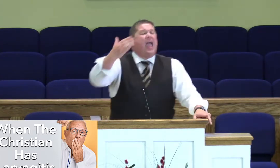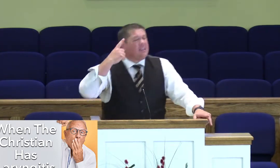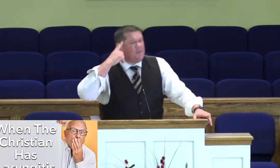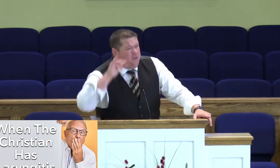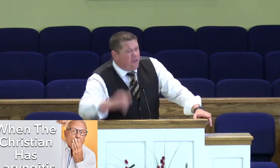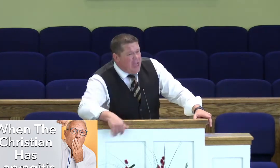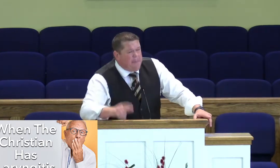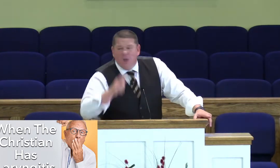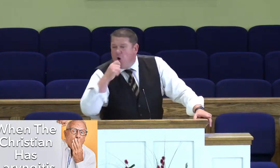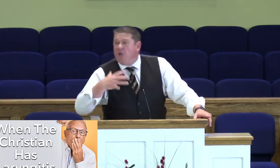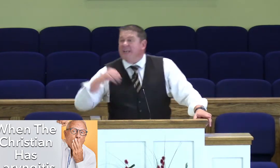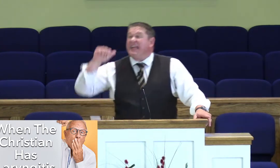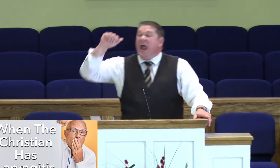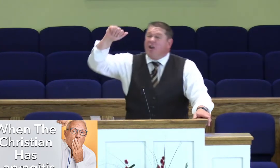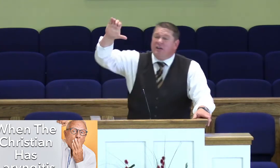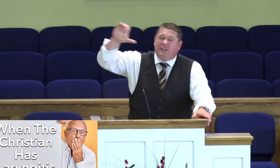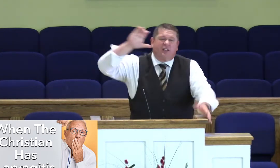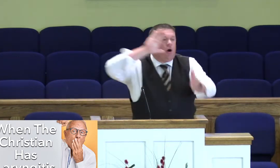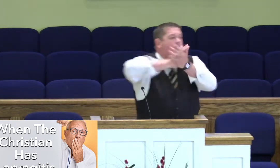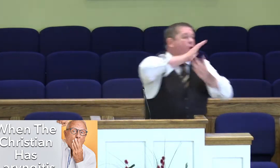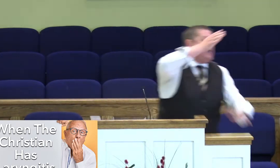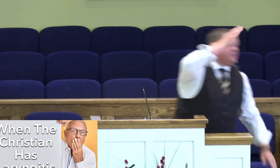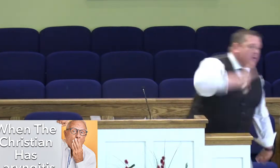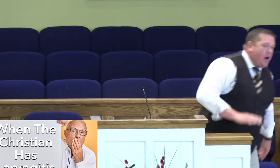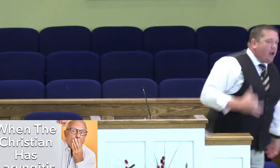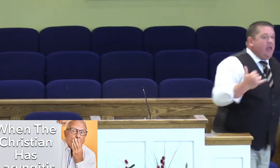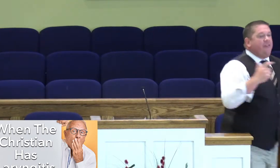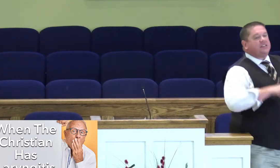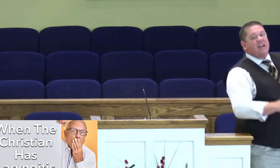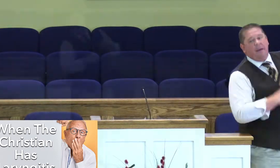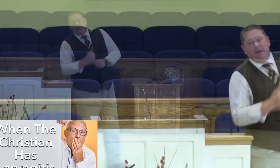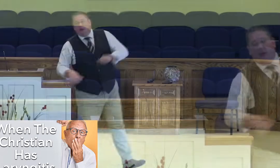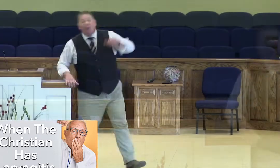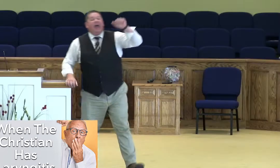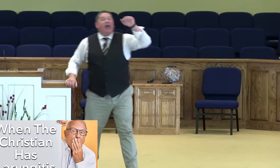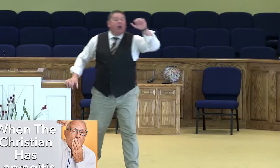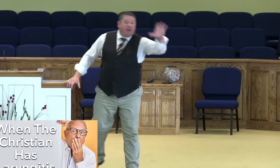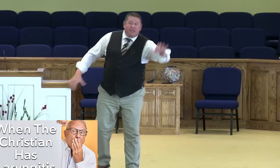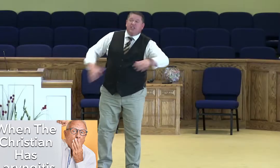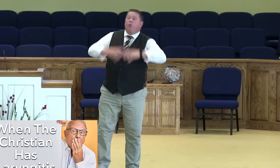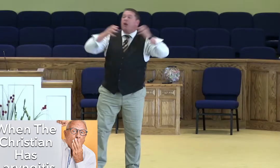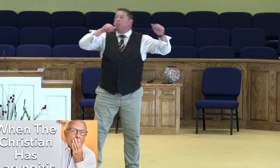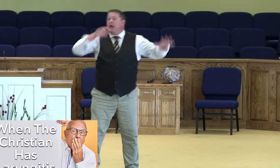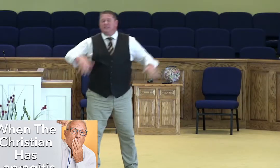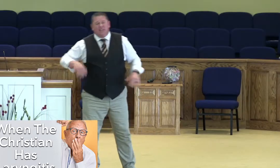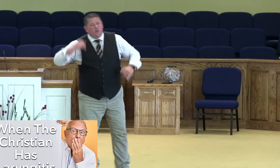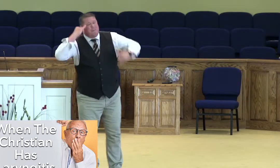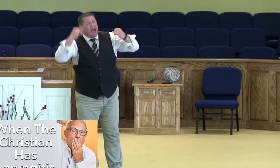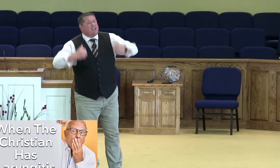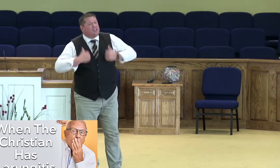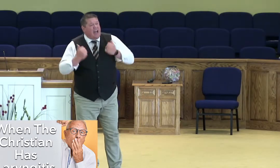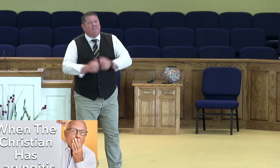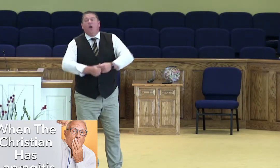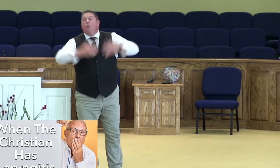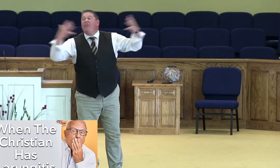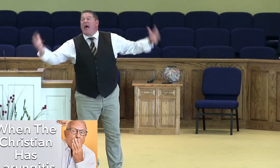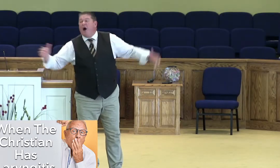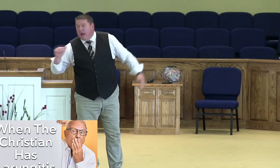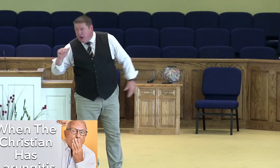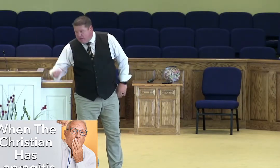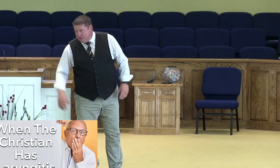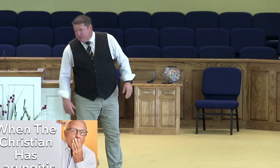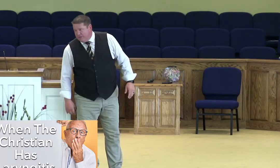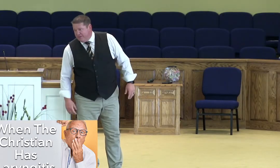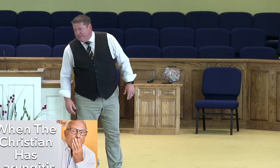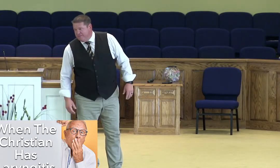Have you thanked them for that? Who likes air conditioning? Oh, praise God. This time of year, air conditioning, what a blessing. Can you imagine life